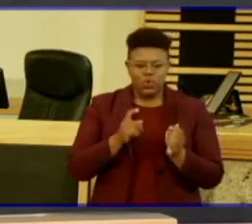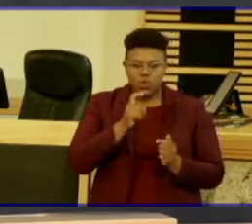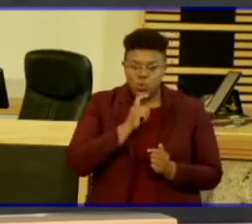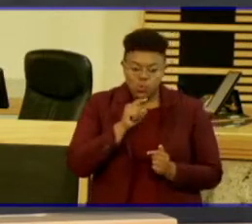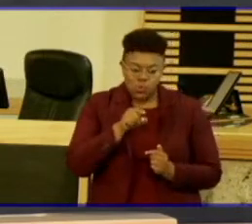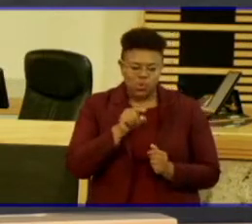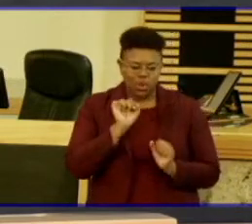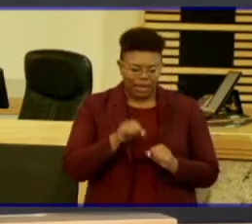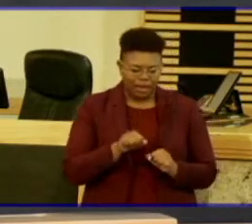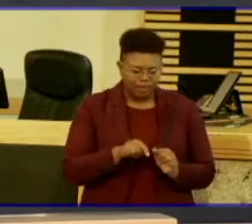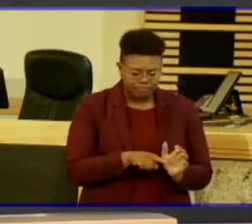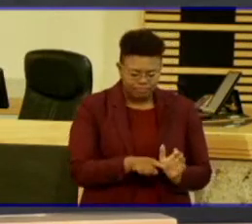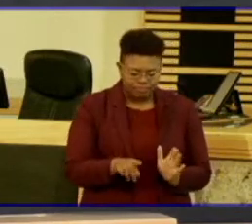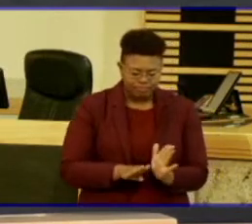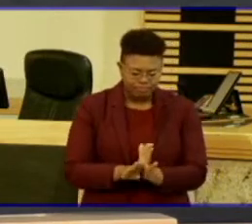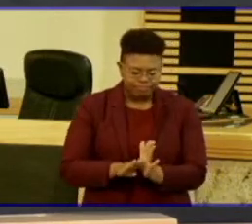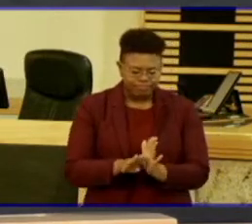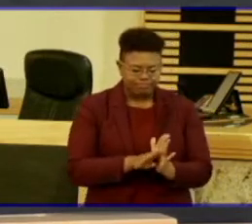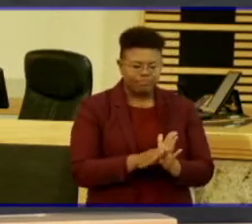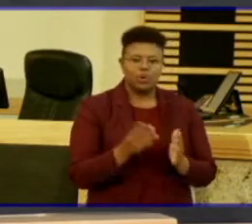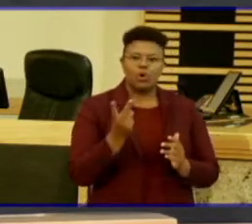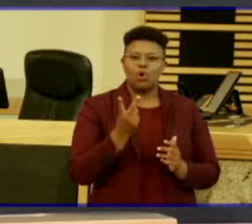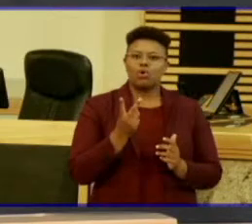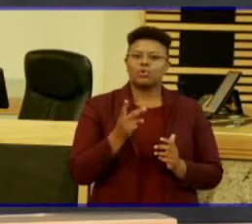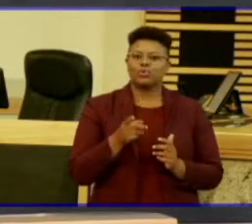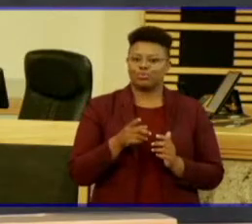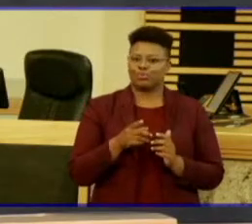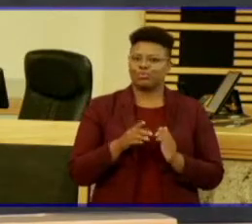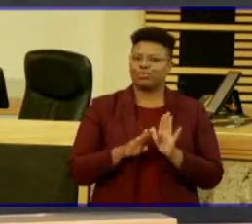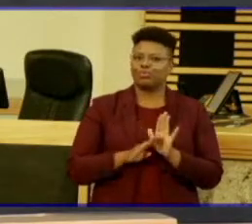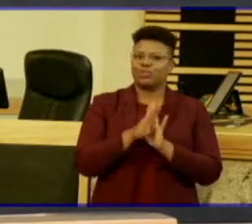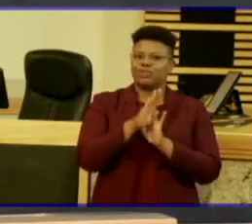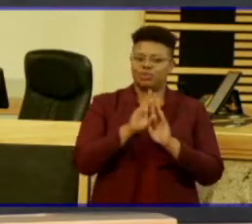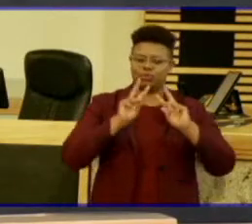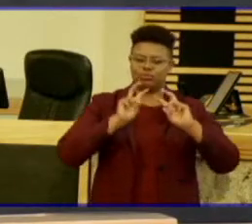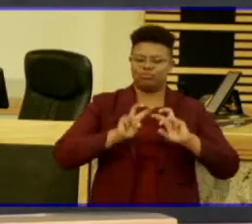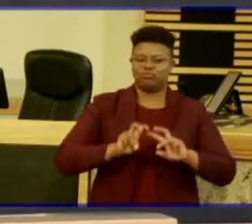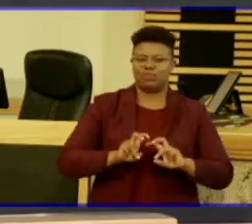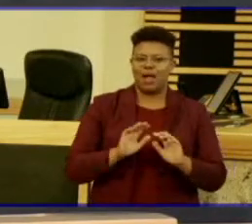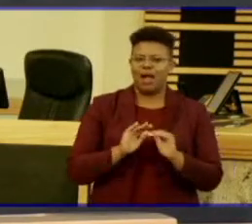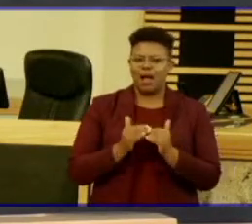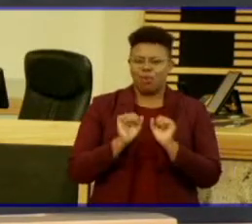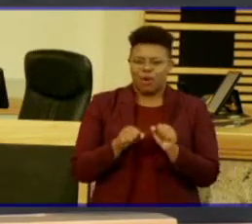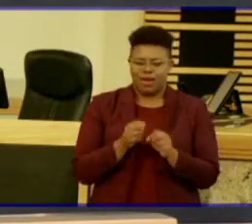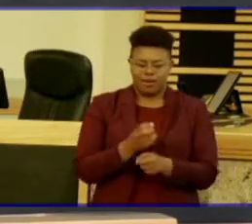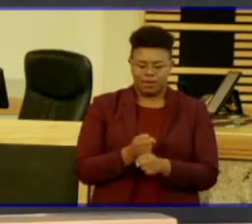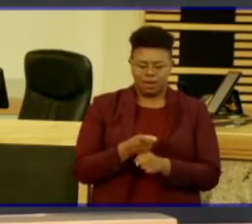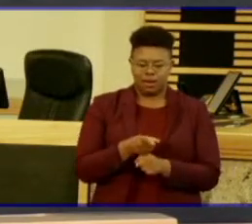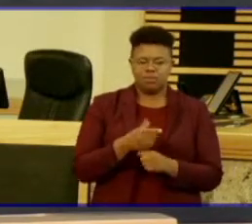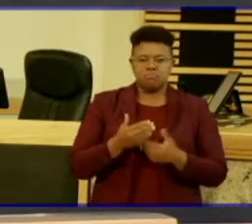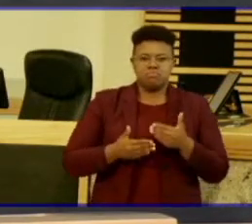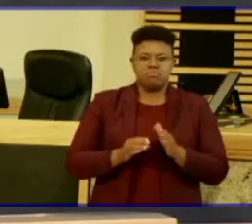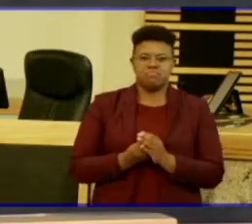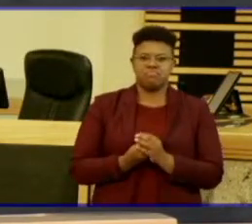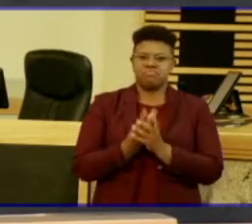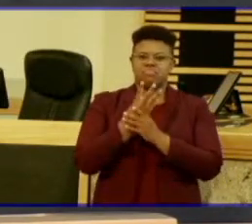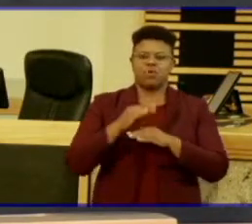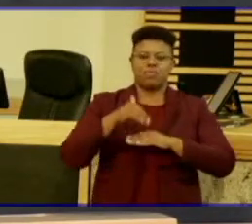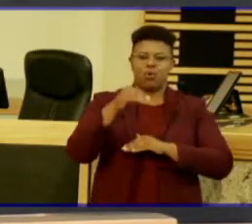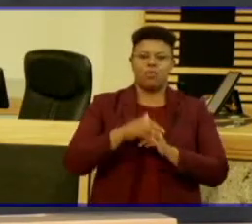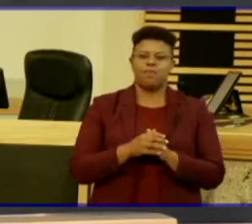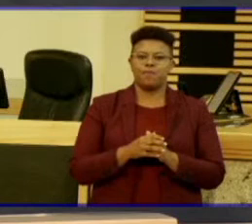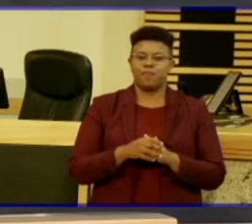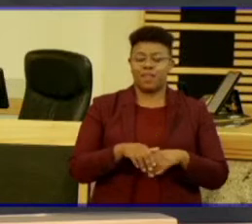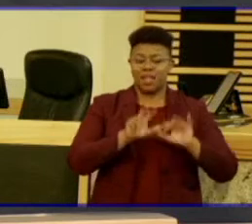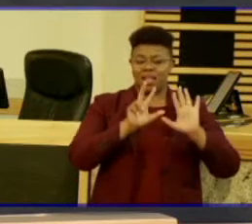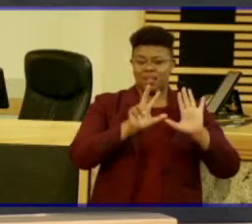of our livestock and develop research plan to improve the production and quality of local farmers and producers.